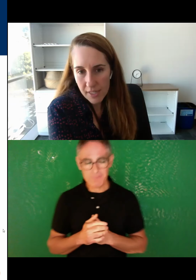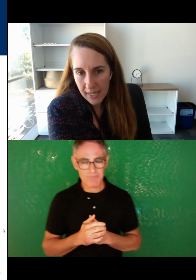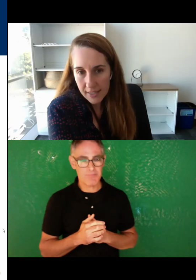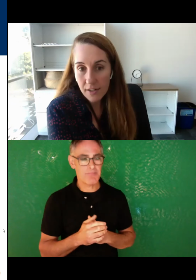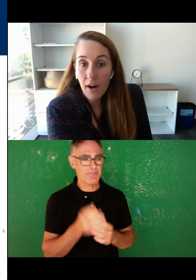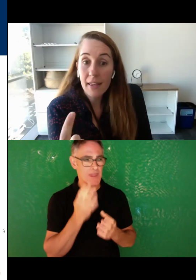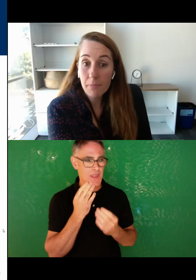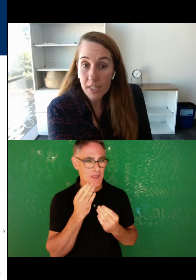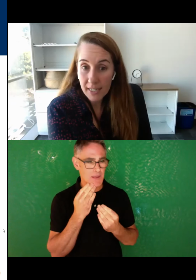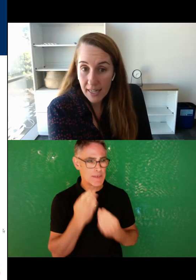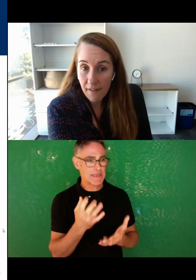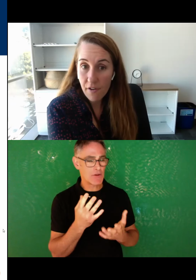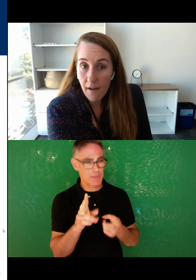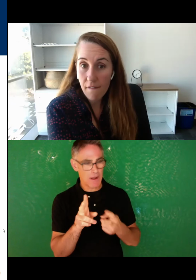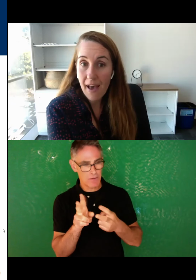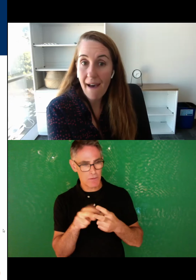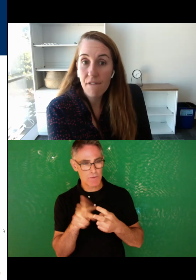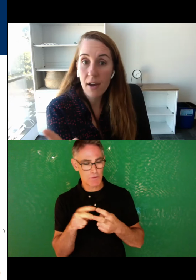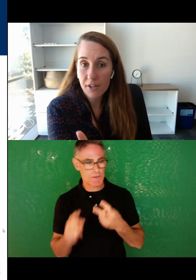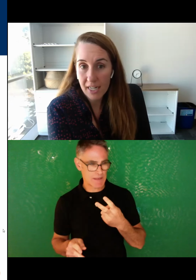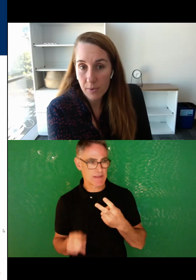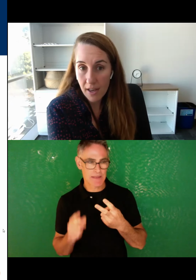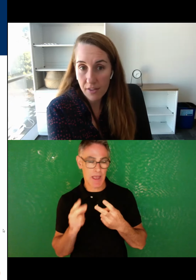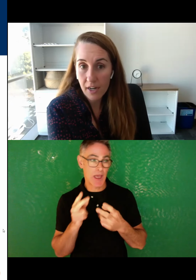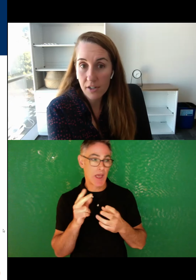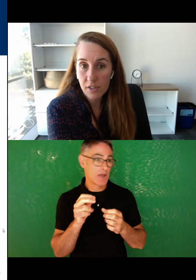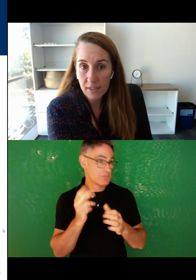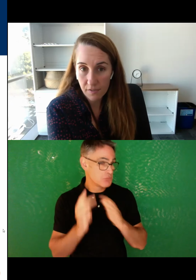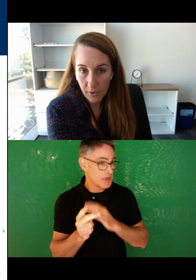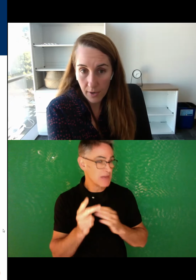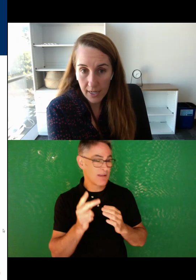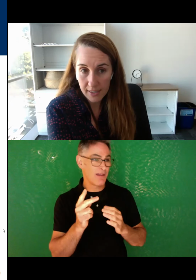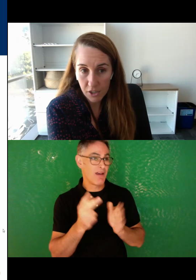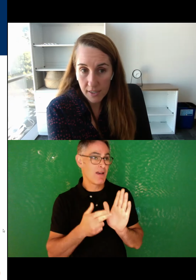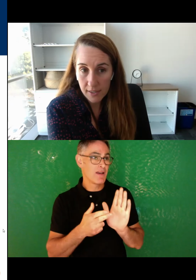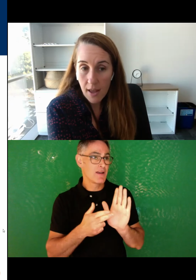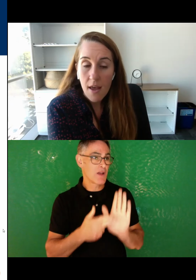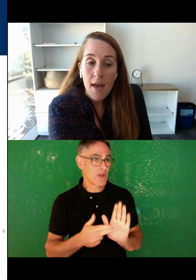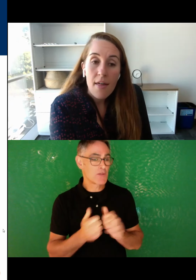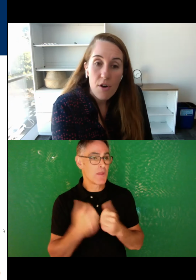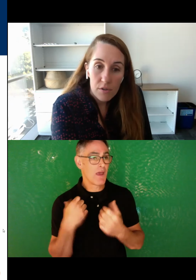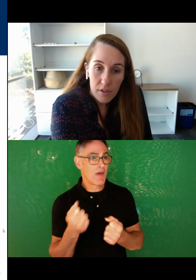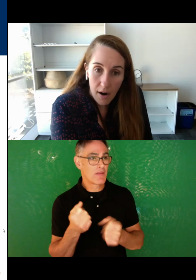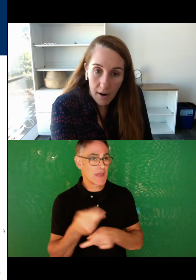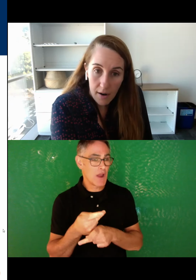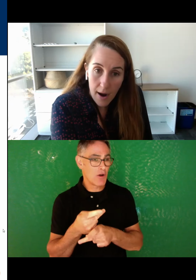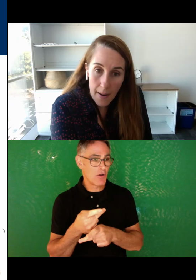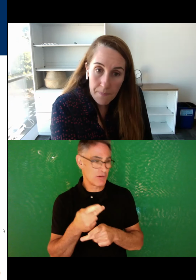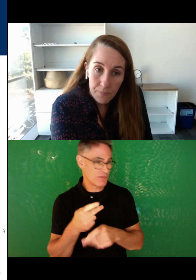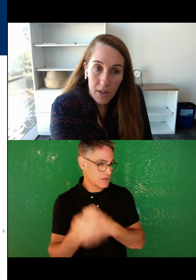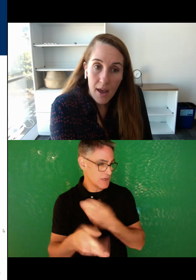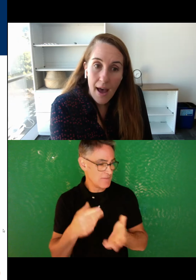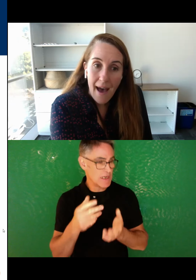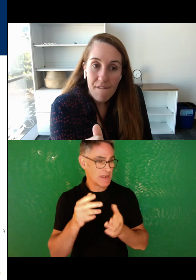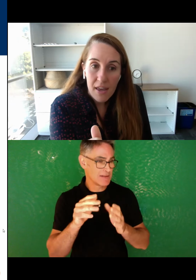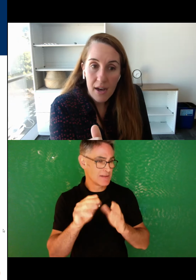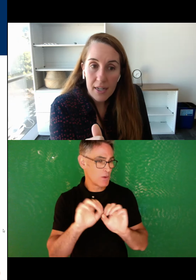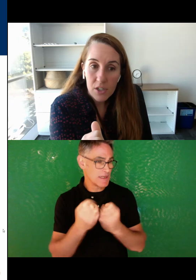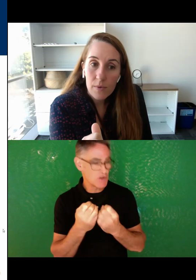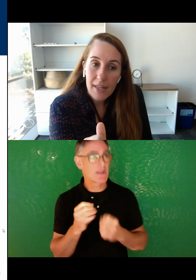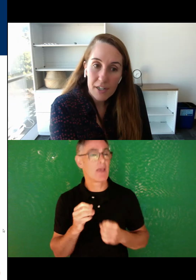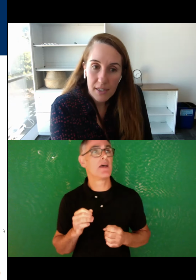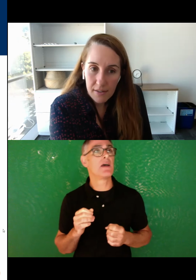the two things that are highly predictive of having contracts with healthcare delivery organizations. Those are